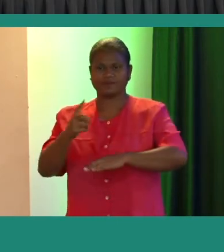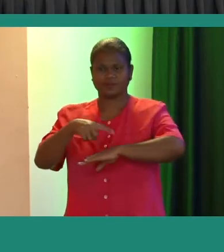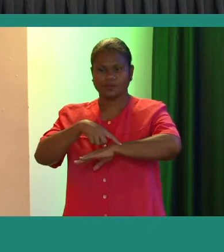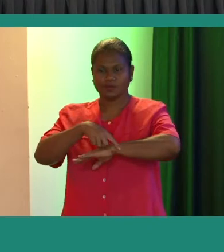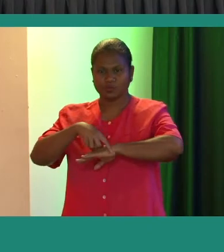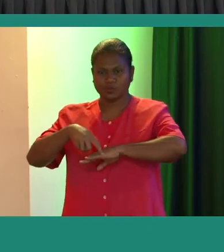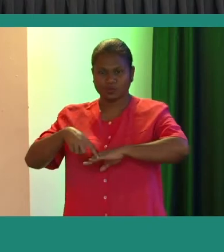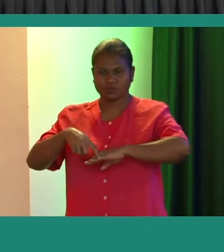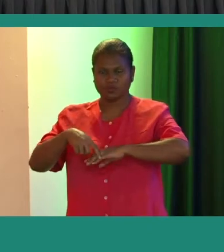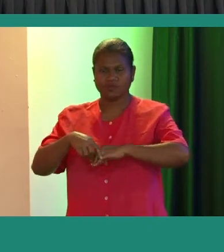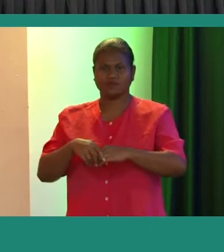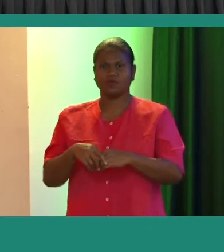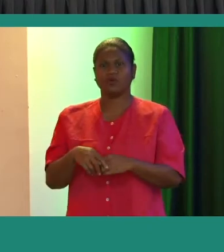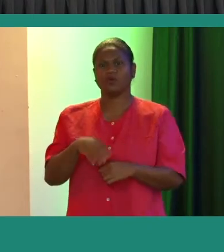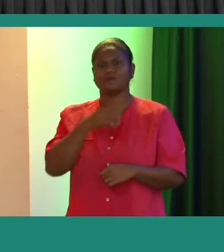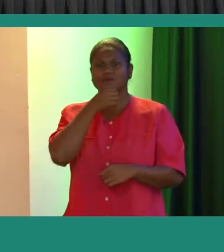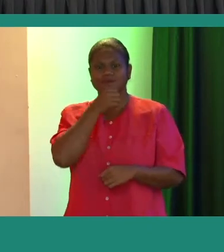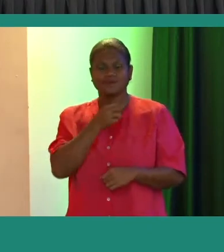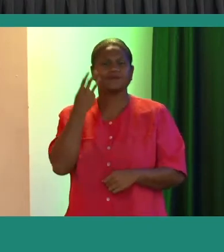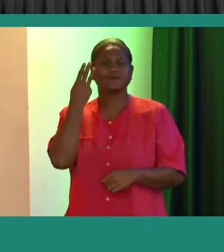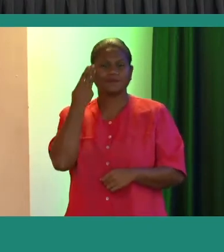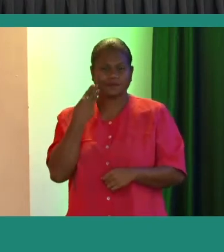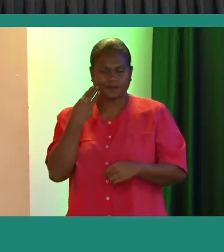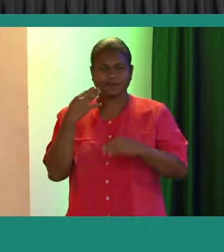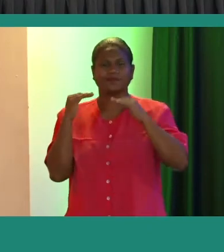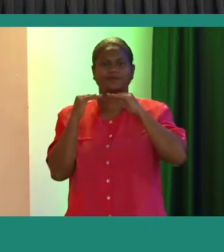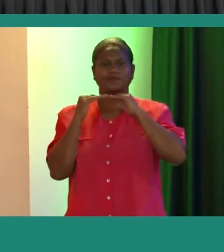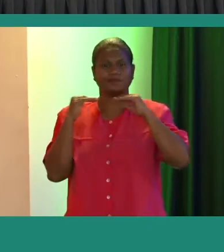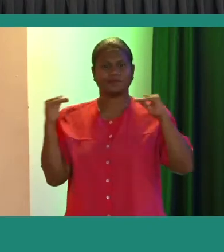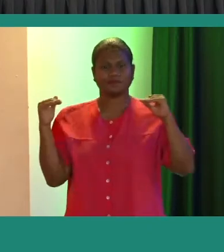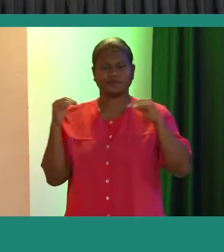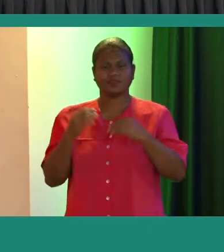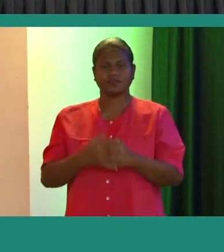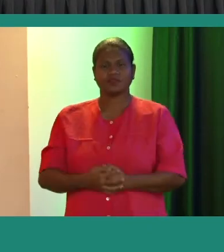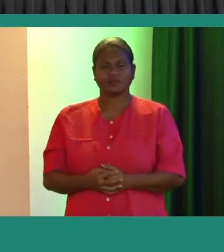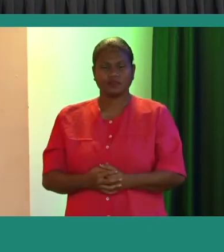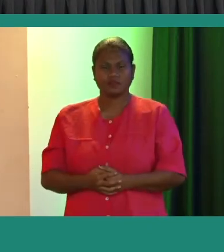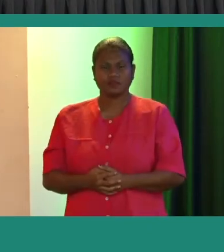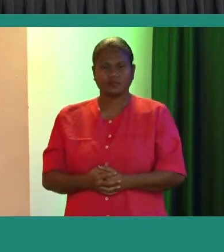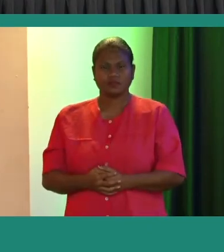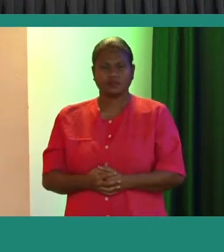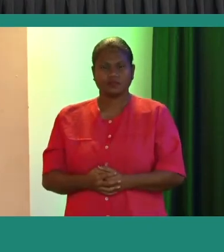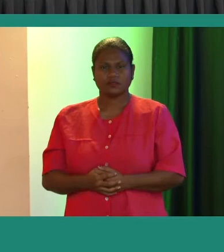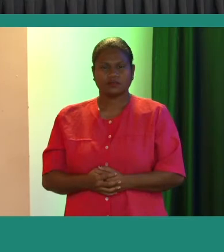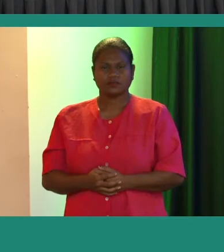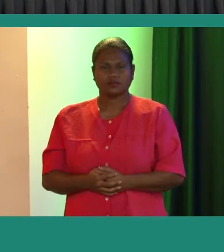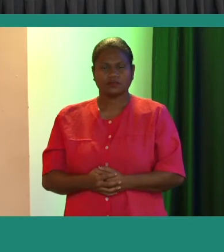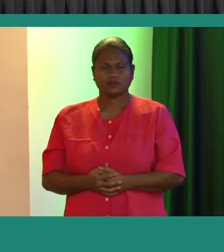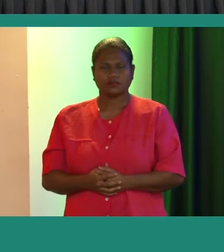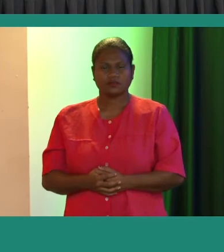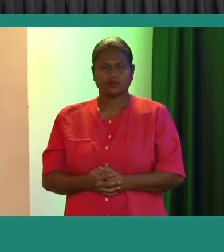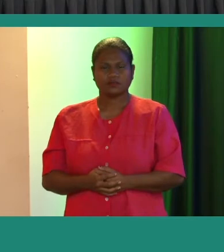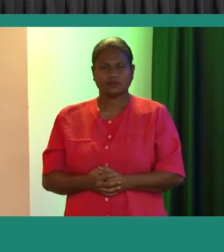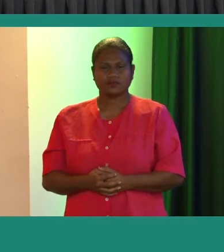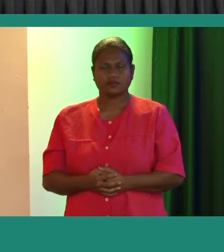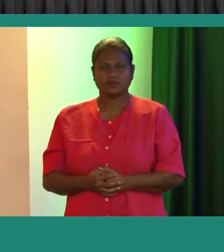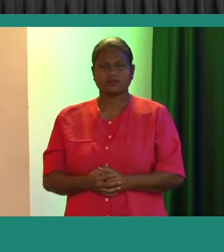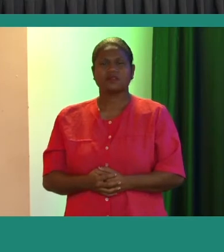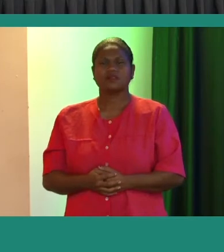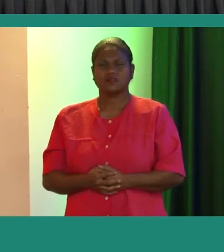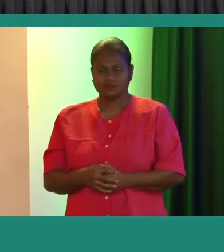endorsed at the Secretary's office, then we can make it public for everyone